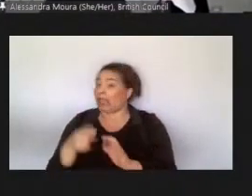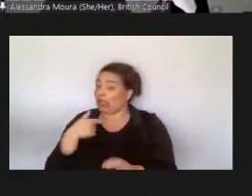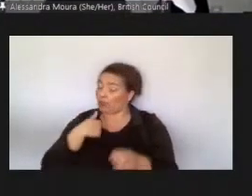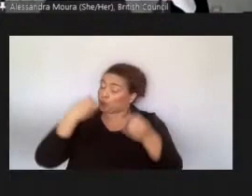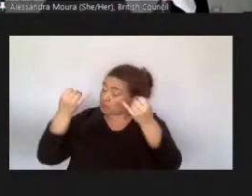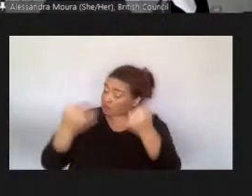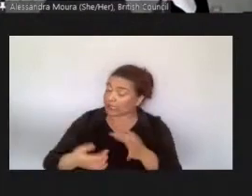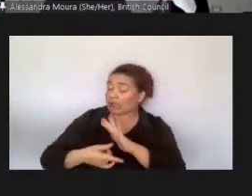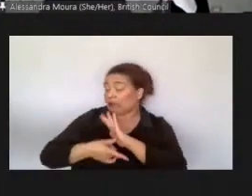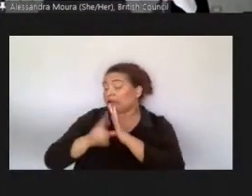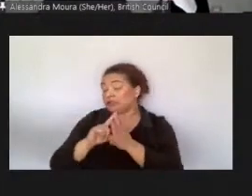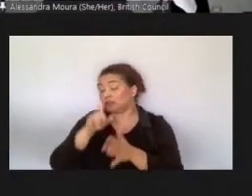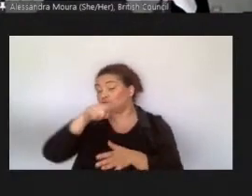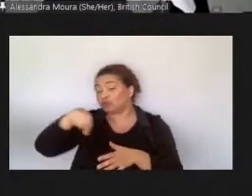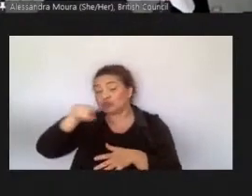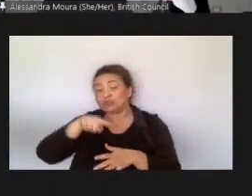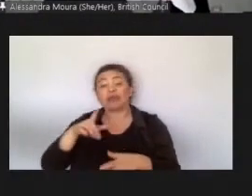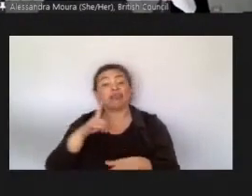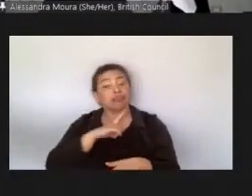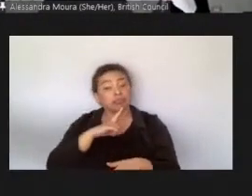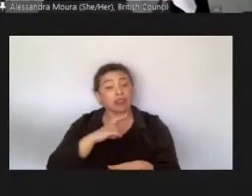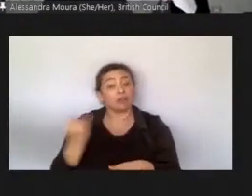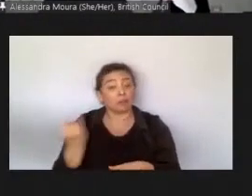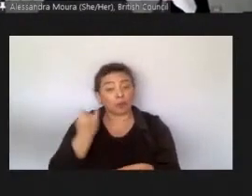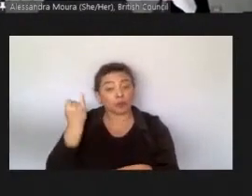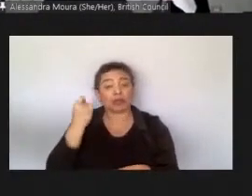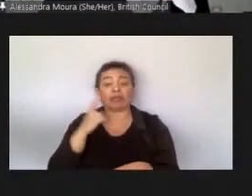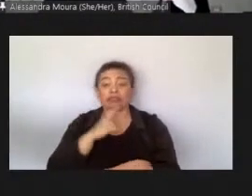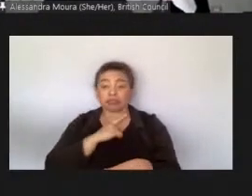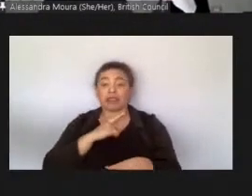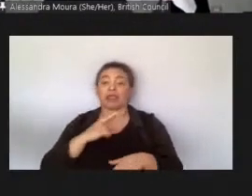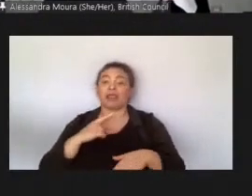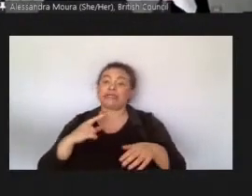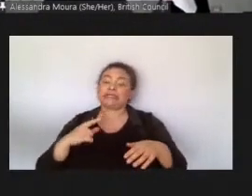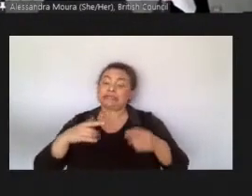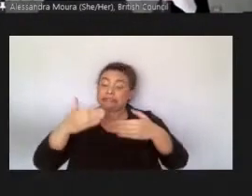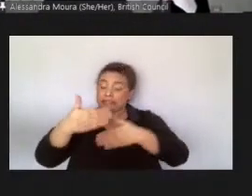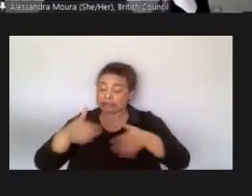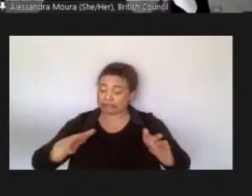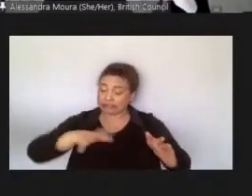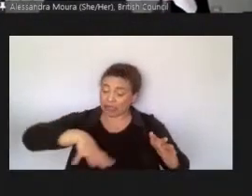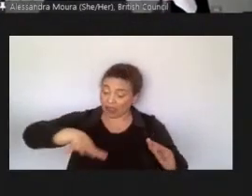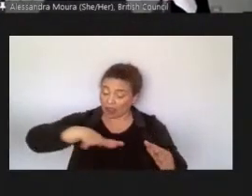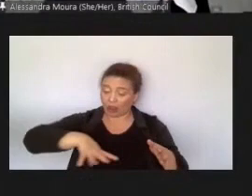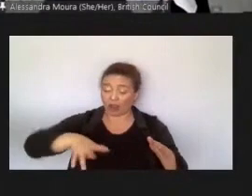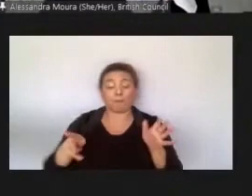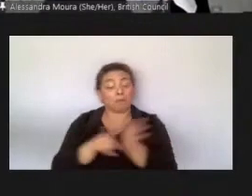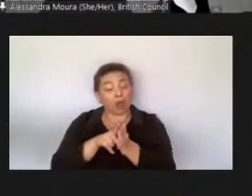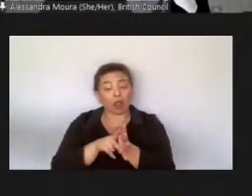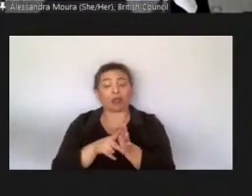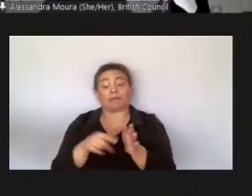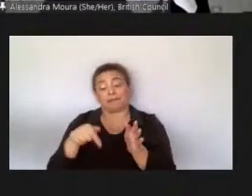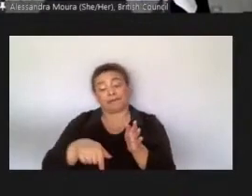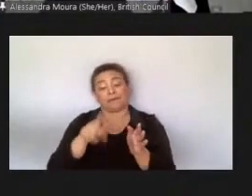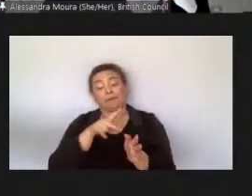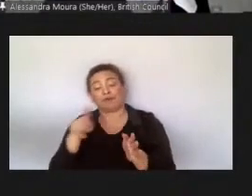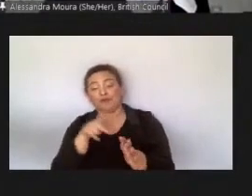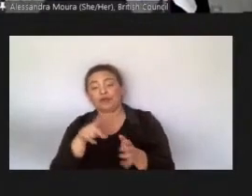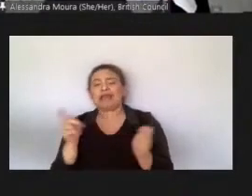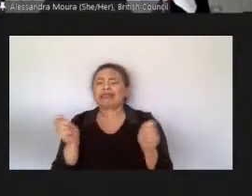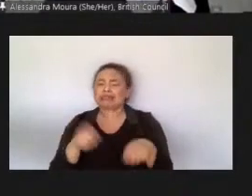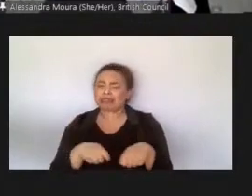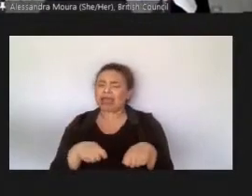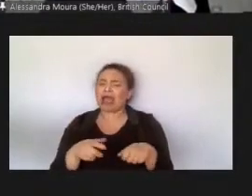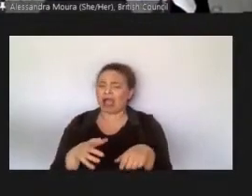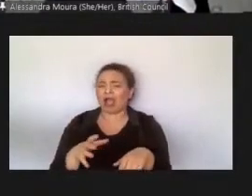work online, then you need to do something to replace that atmosphere. Number three, this is good if